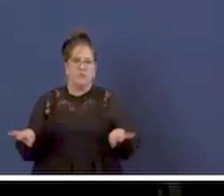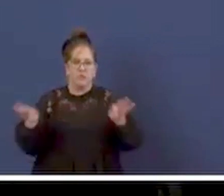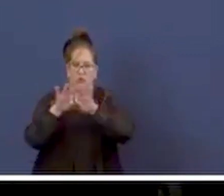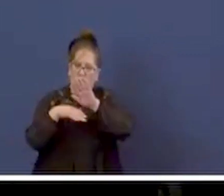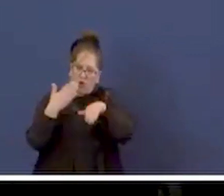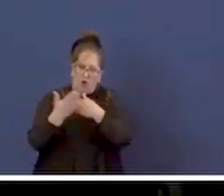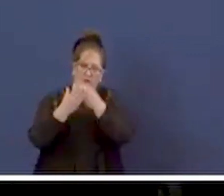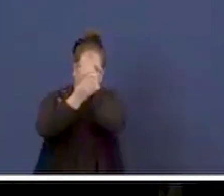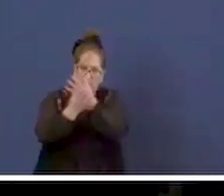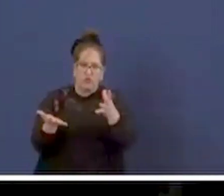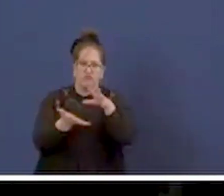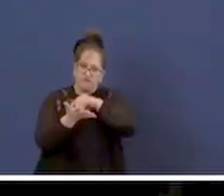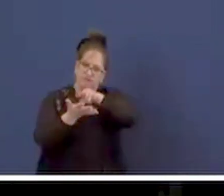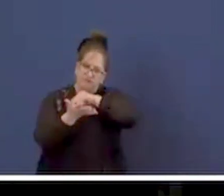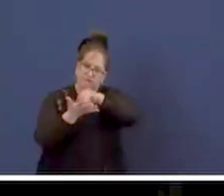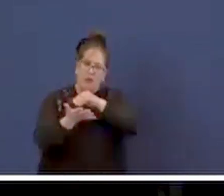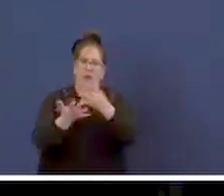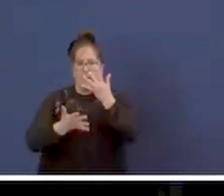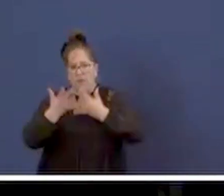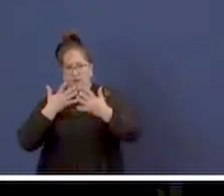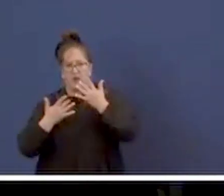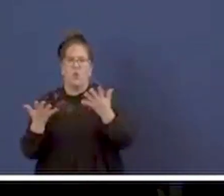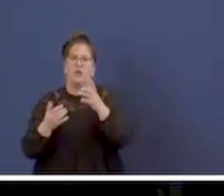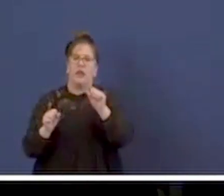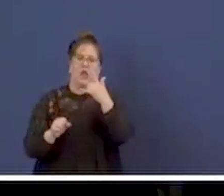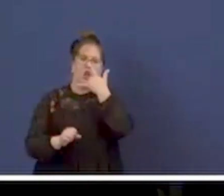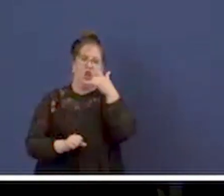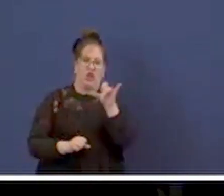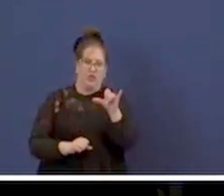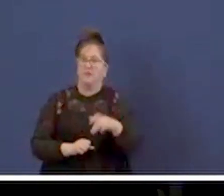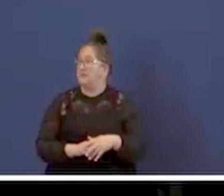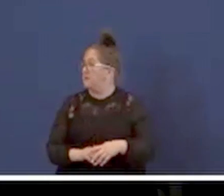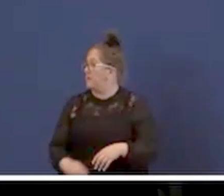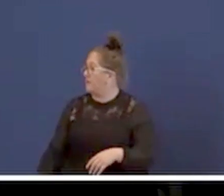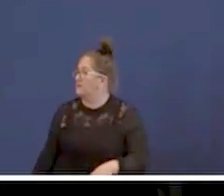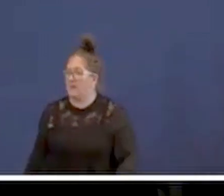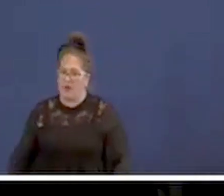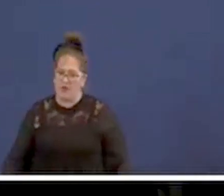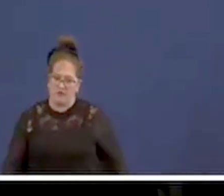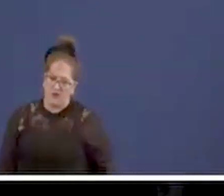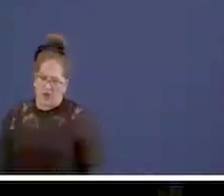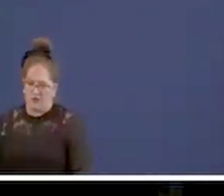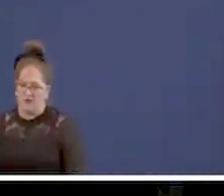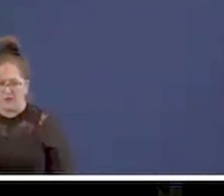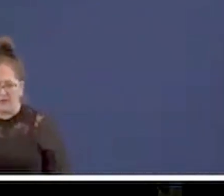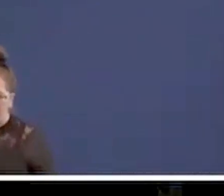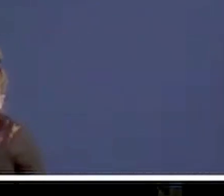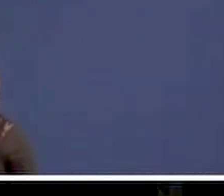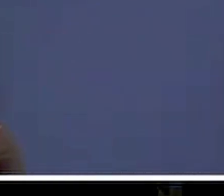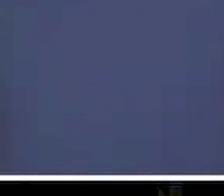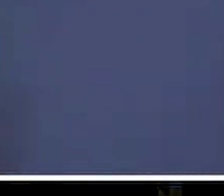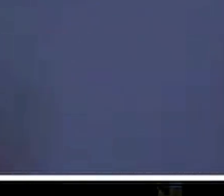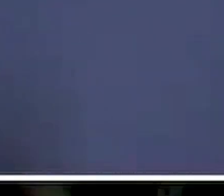can about poverty and what it can look like. It's great advice. Thank you, Robin. All right, Jack, we're giving you the last word